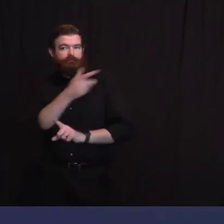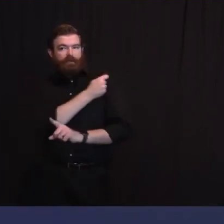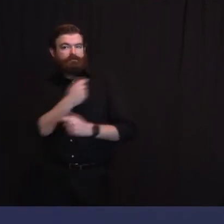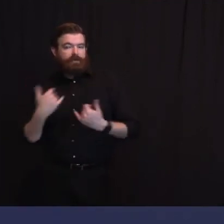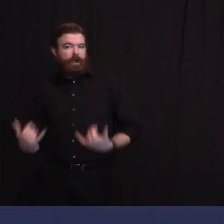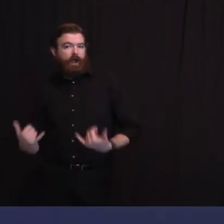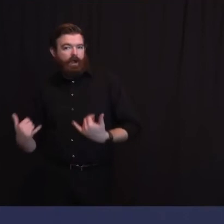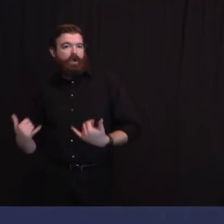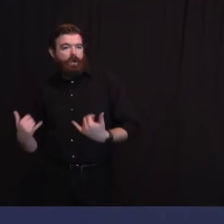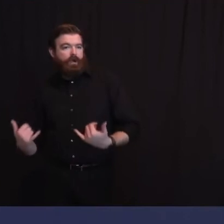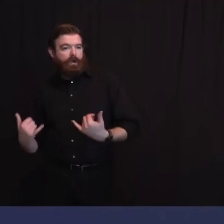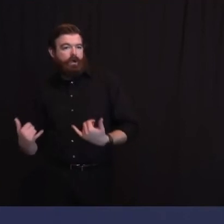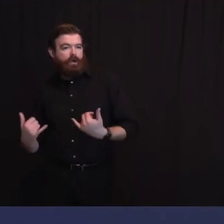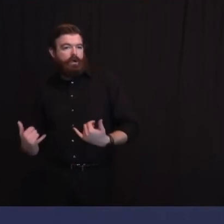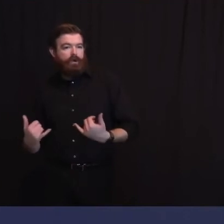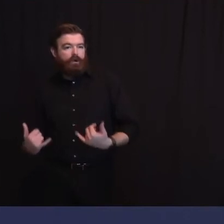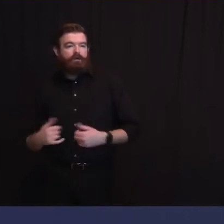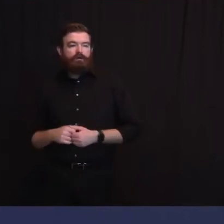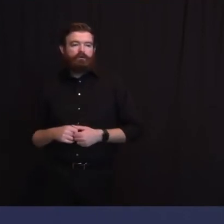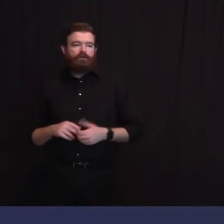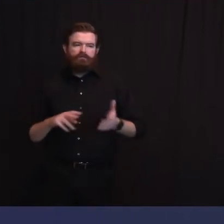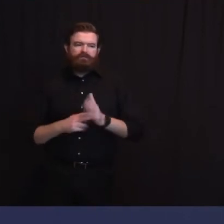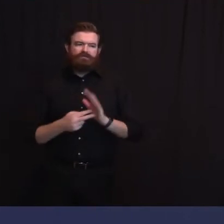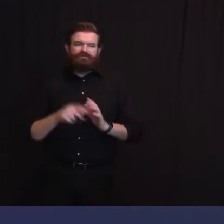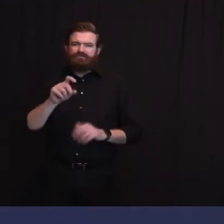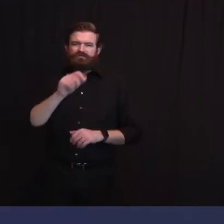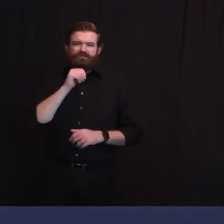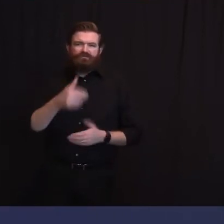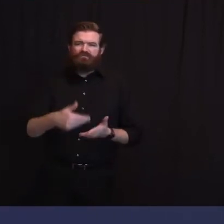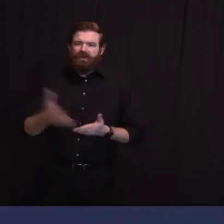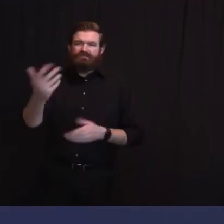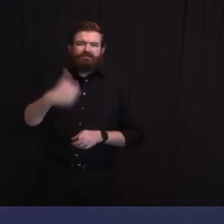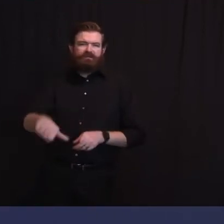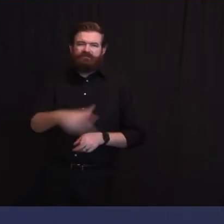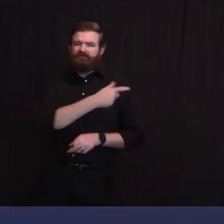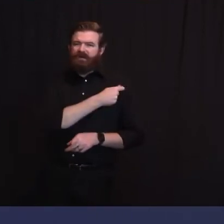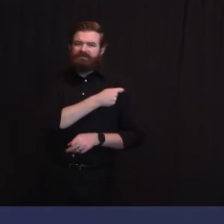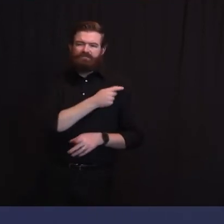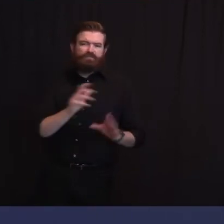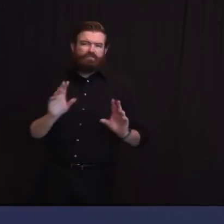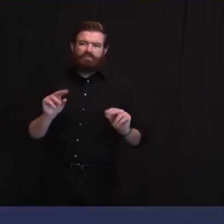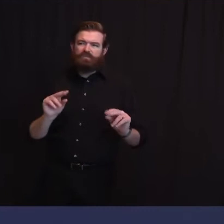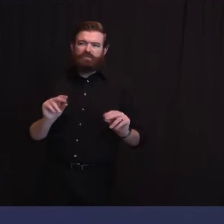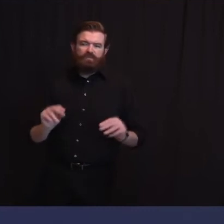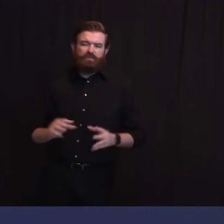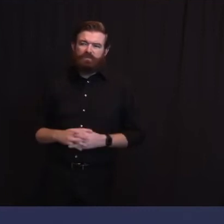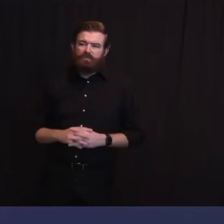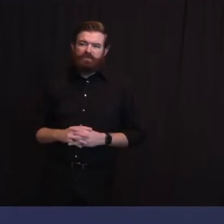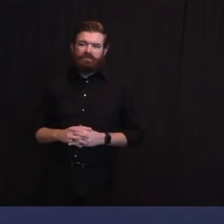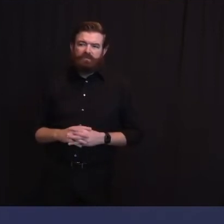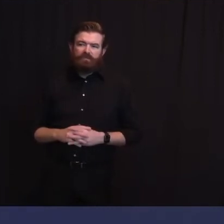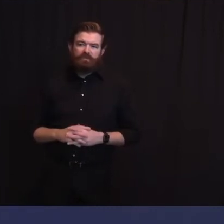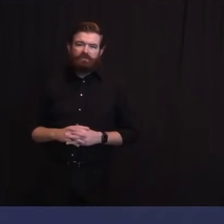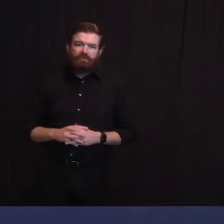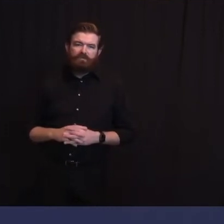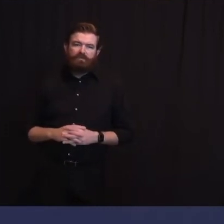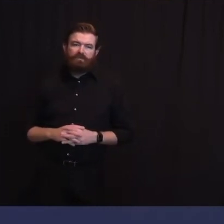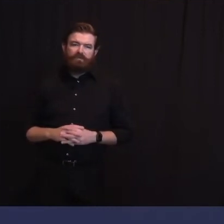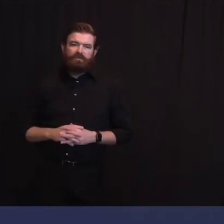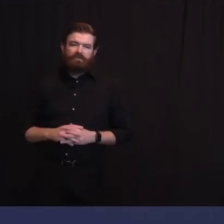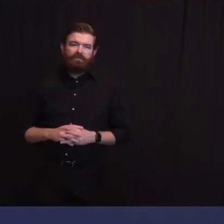color on trouble signing up for the second dose? We saw it today. You couldn't leave the Morristown